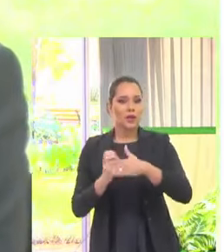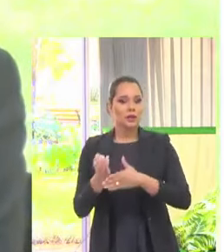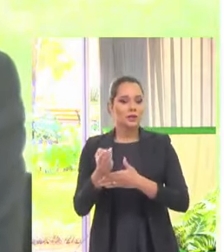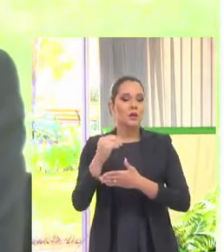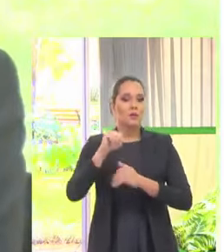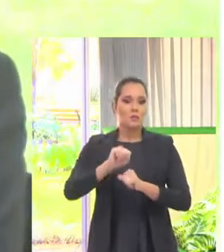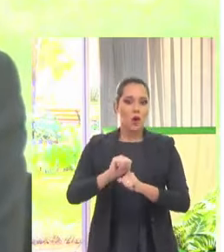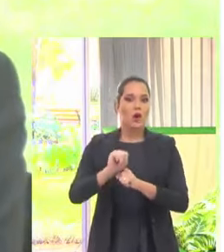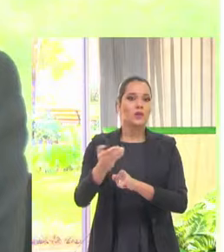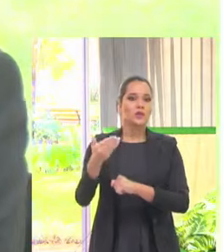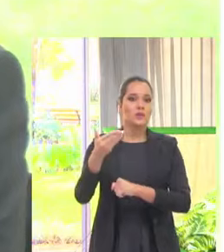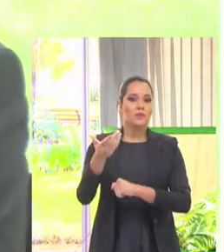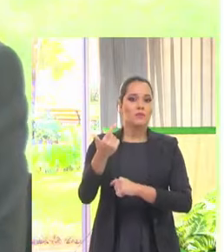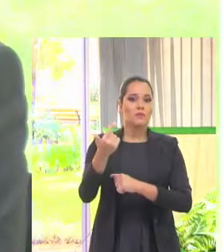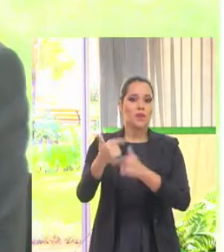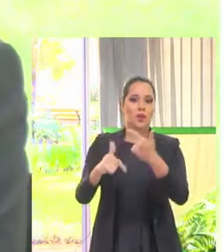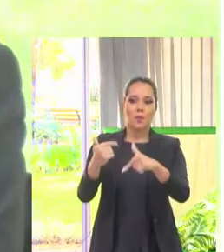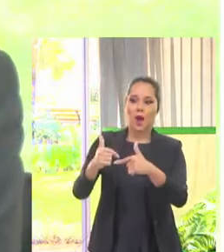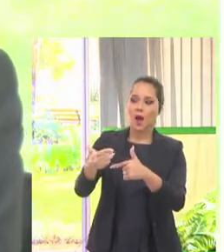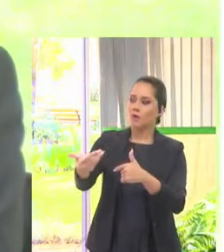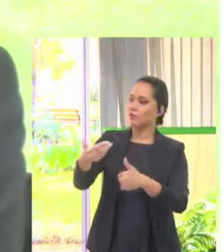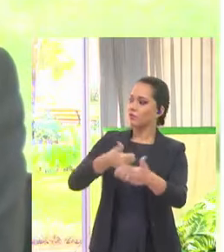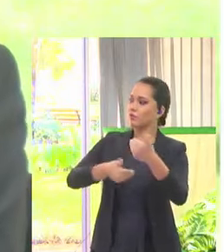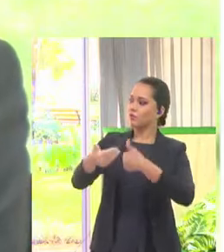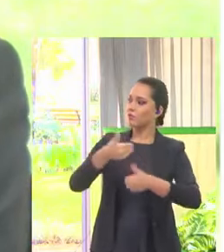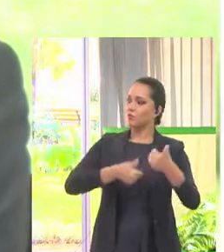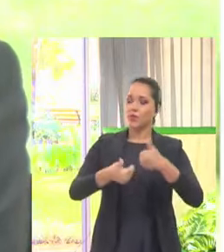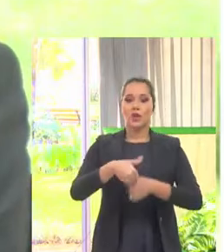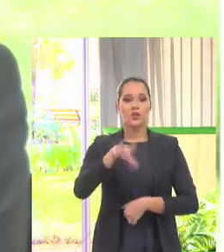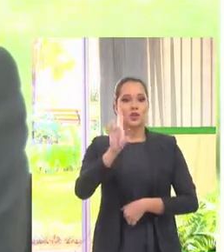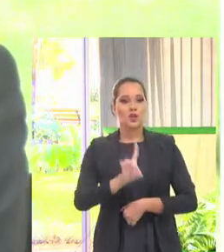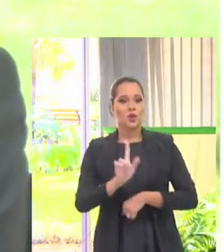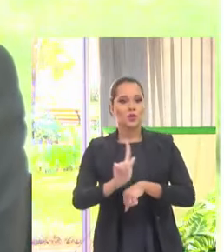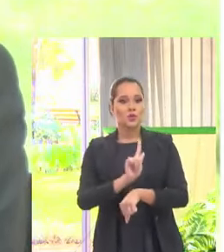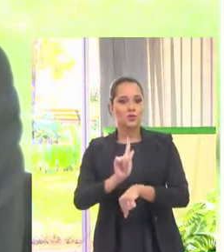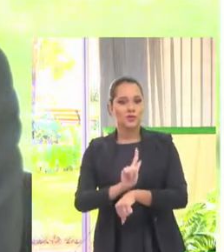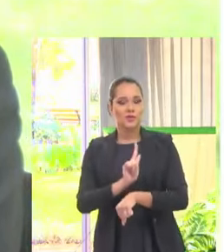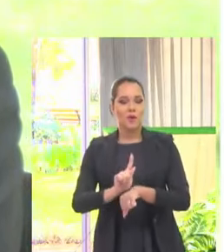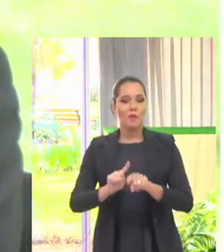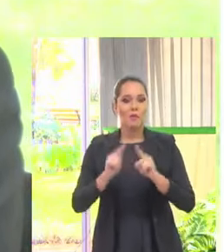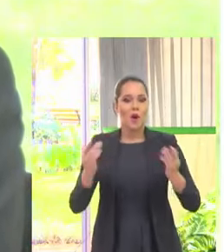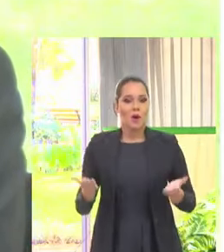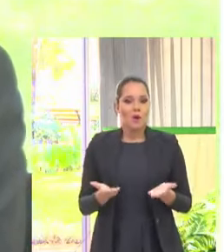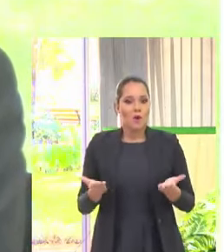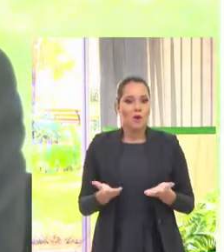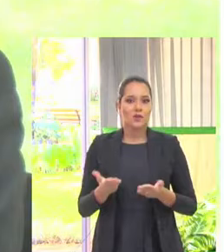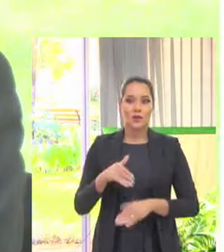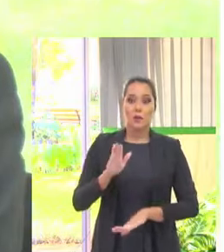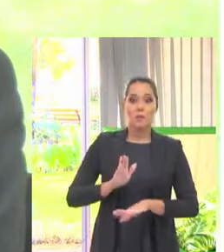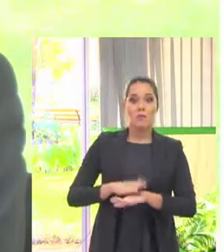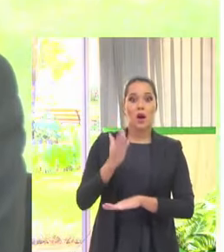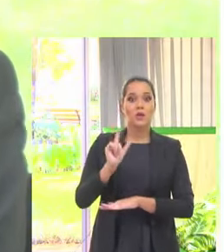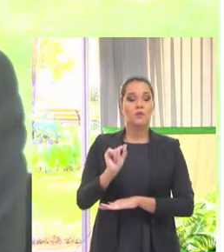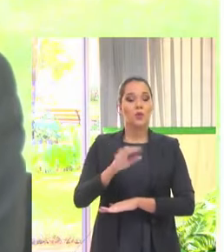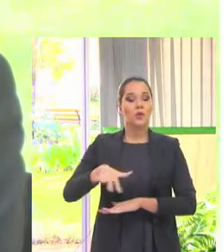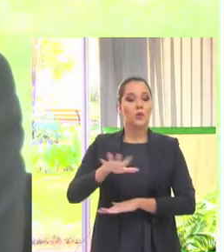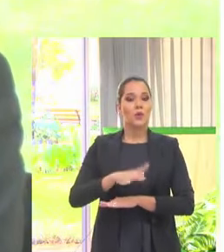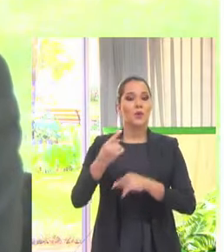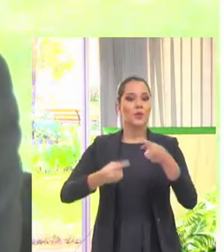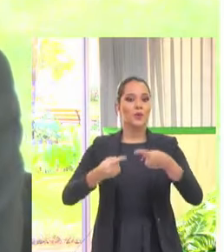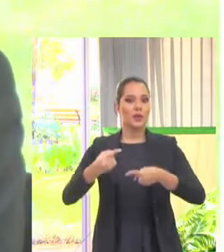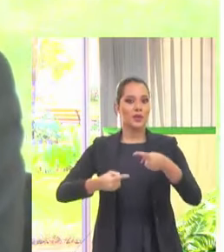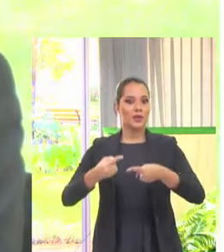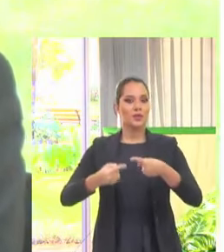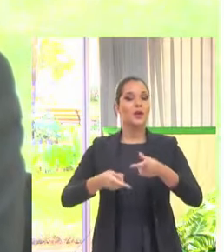their own management, set something up. Today there is increasingly, for political reasons often, a need to